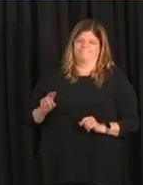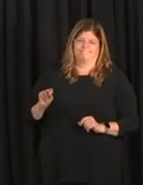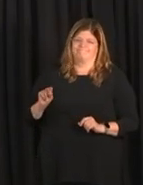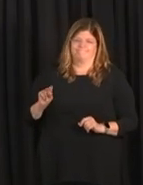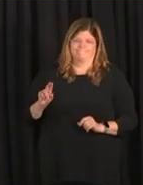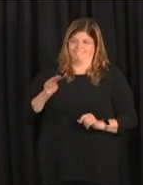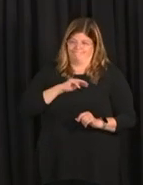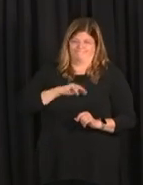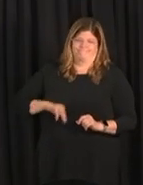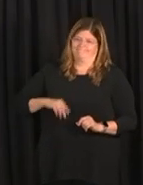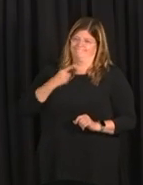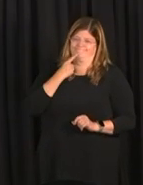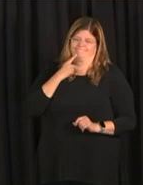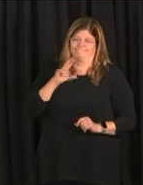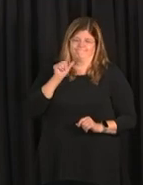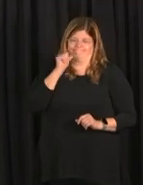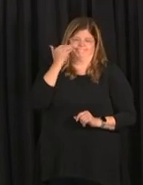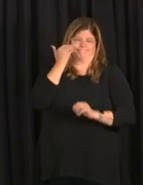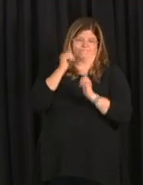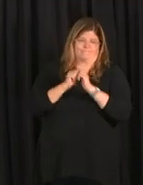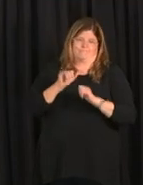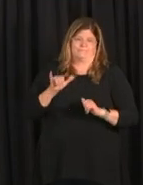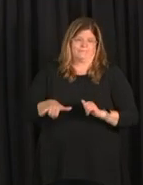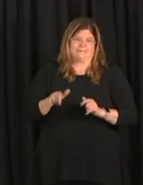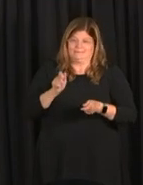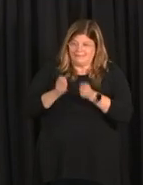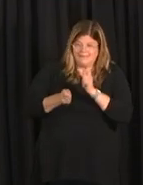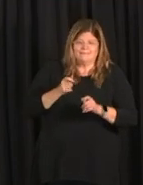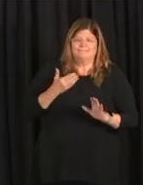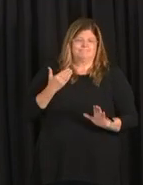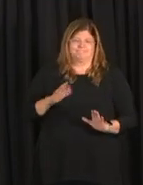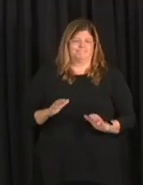consent. I'm not aware of any amendments to it at this point.